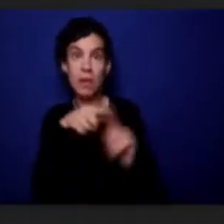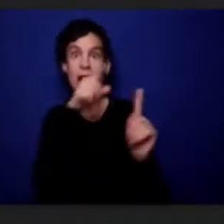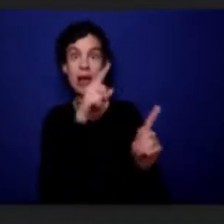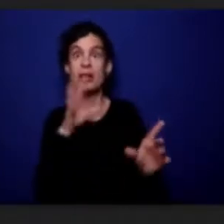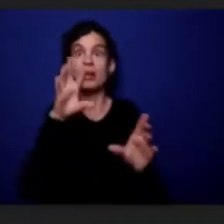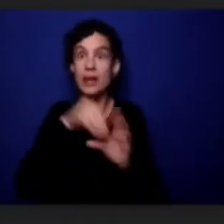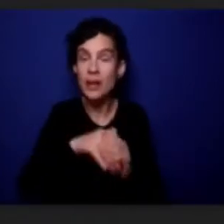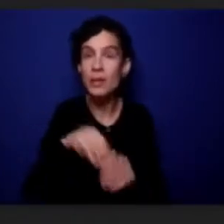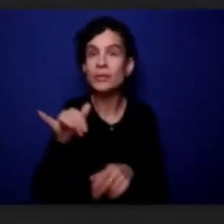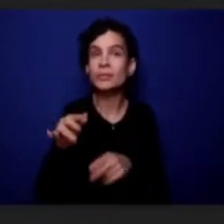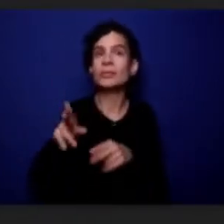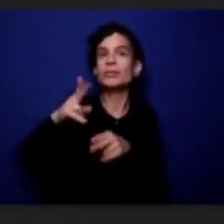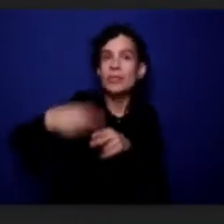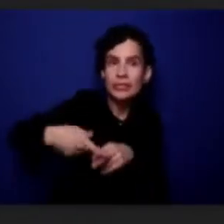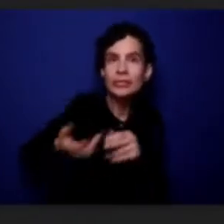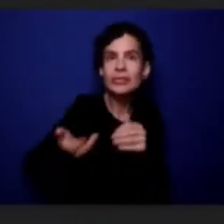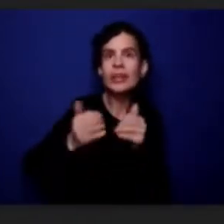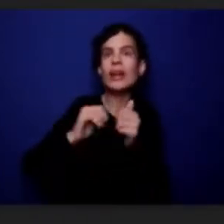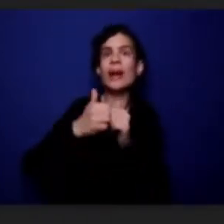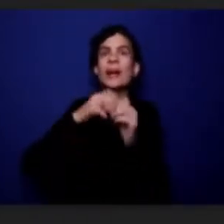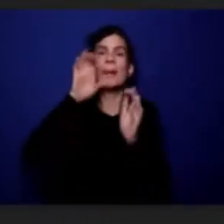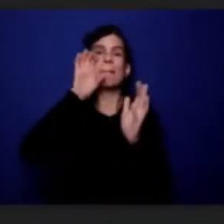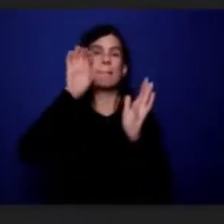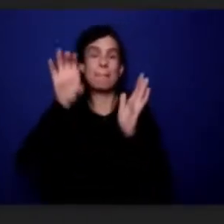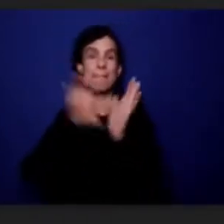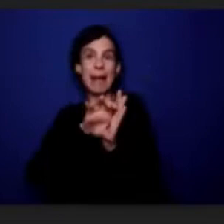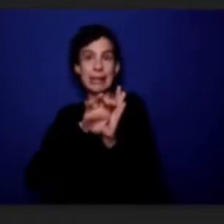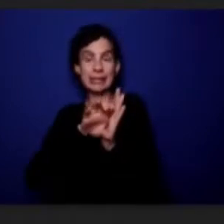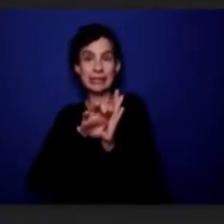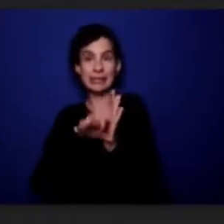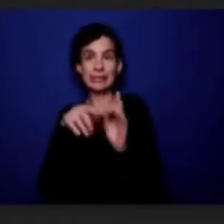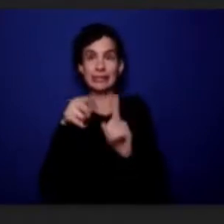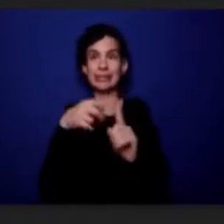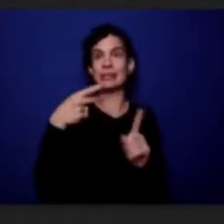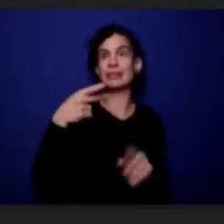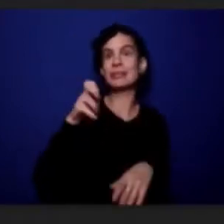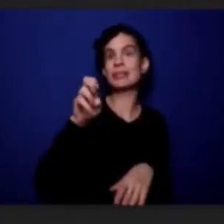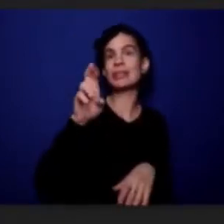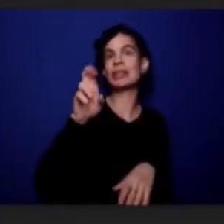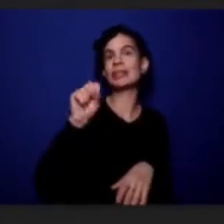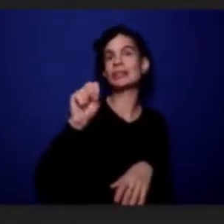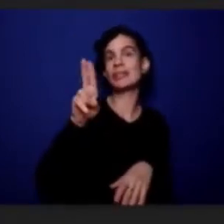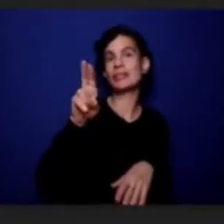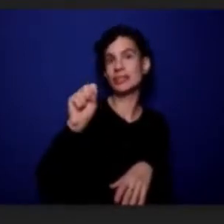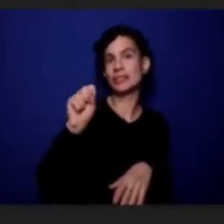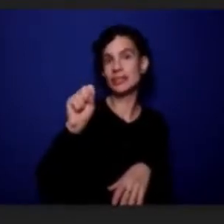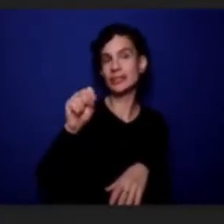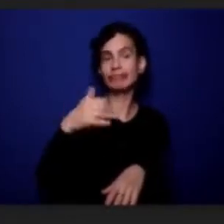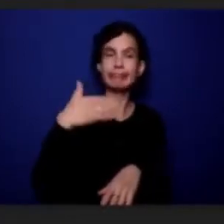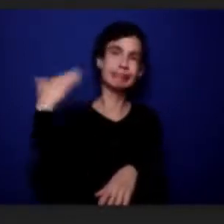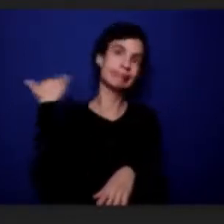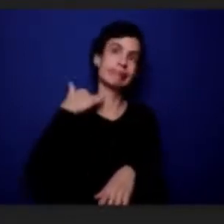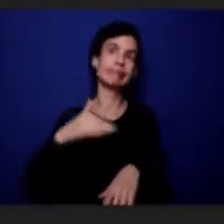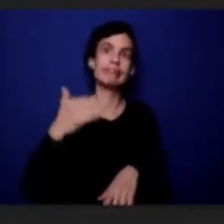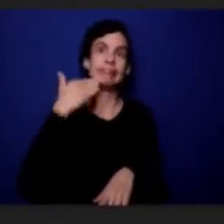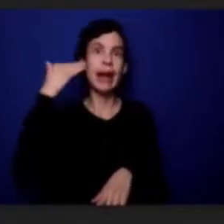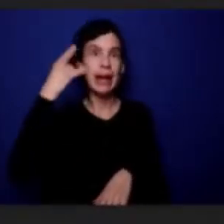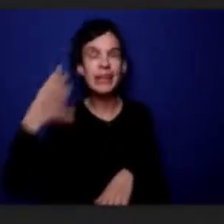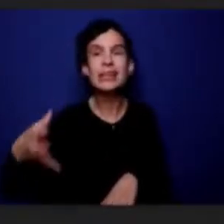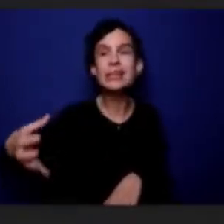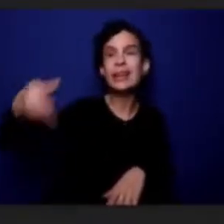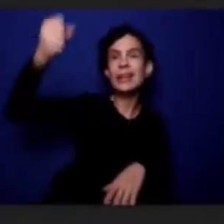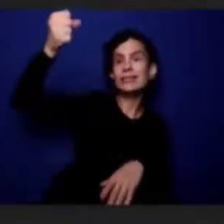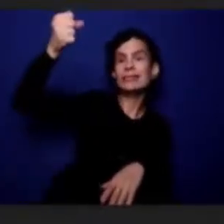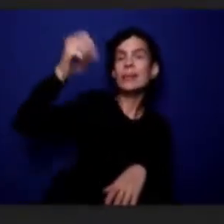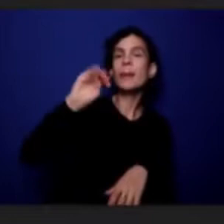about how we view women in positions of power. But part of this was it mentioned this example of